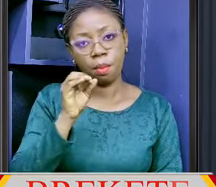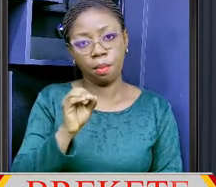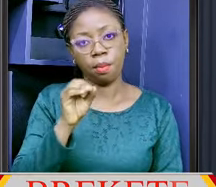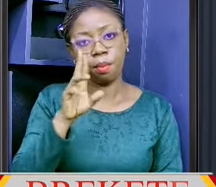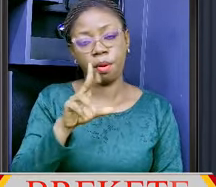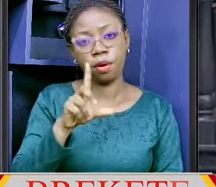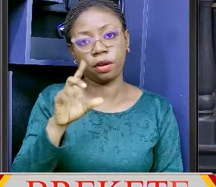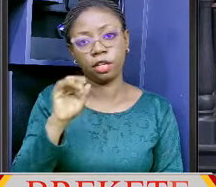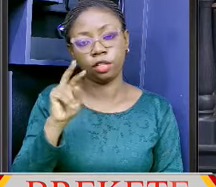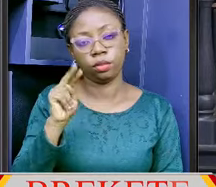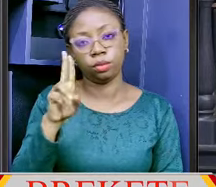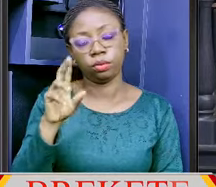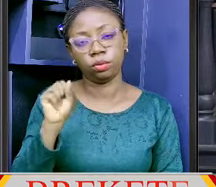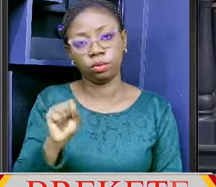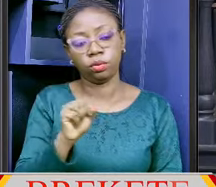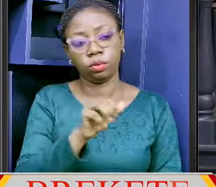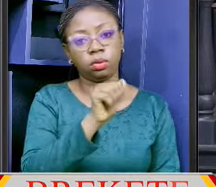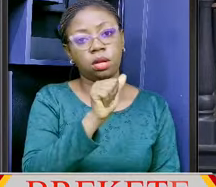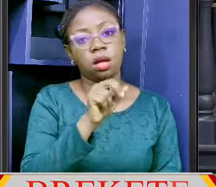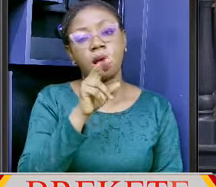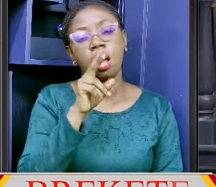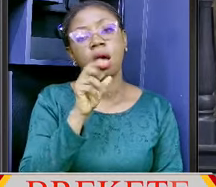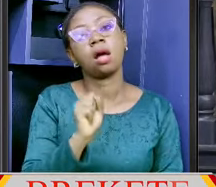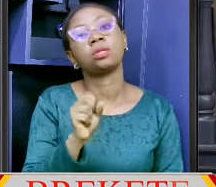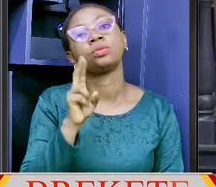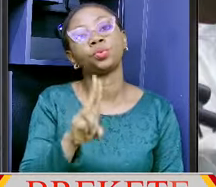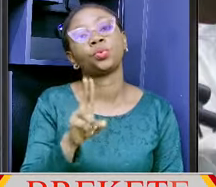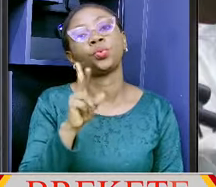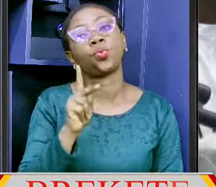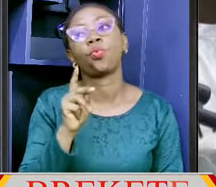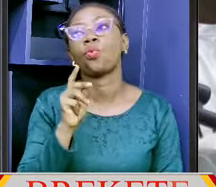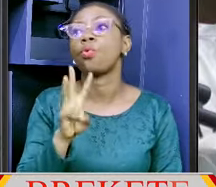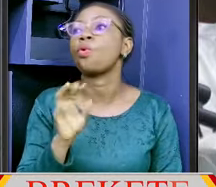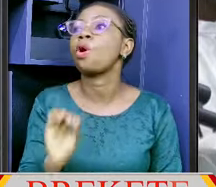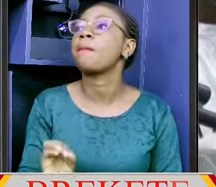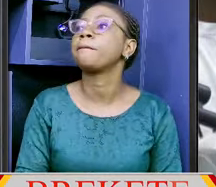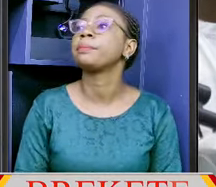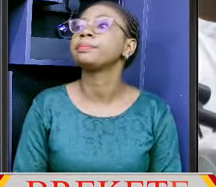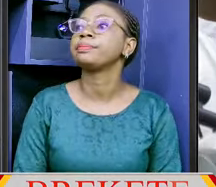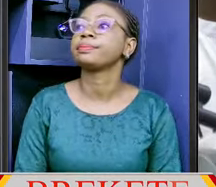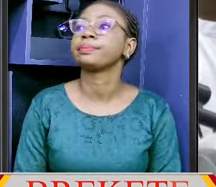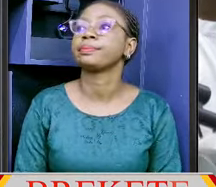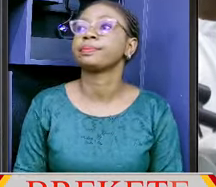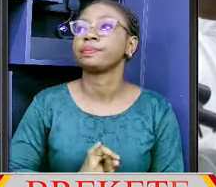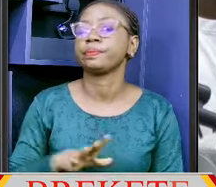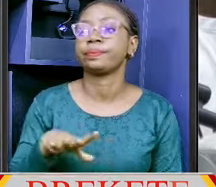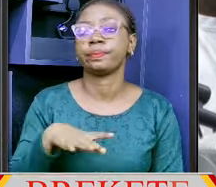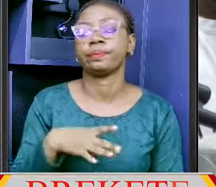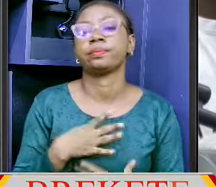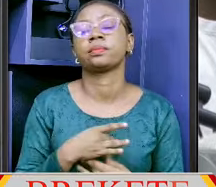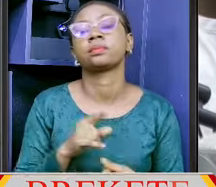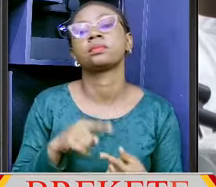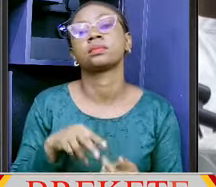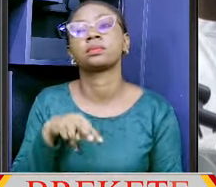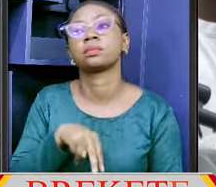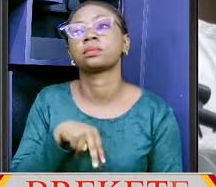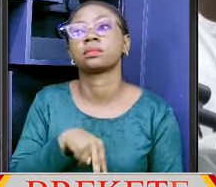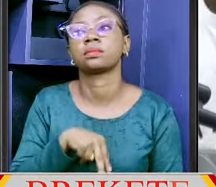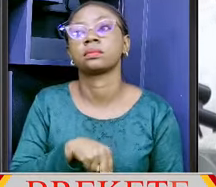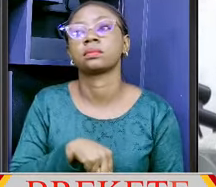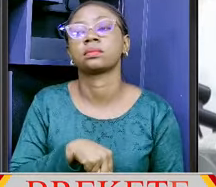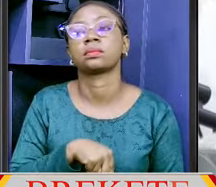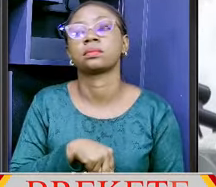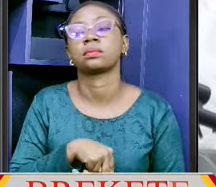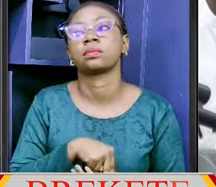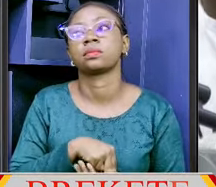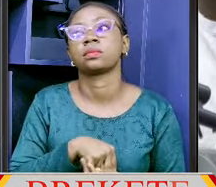Yes, sir. Do you prefer to stand or to sit, sir? Sir, I would like to stand. Okay, if I need sitting, I will take okay. permission from you. You're okay,